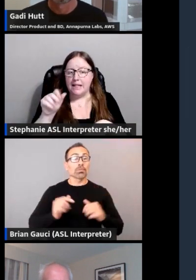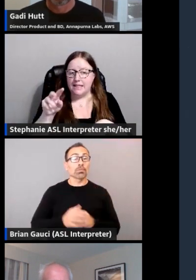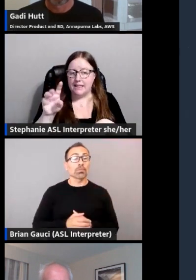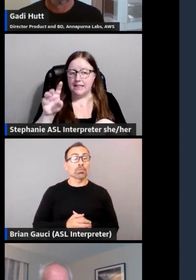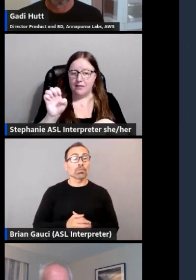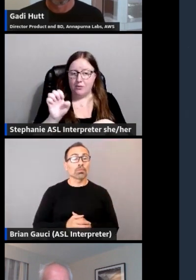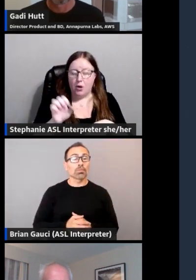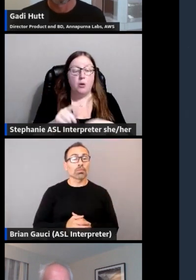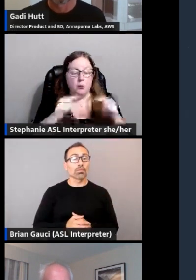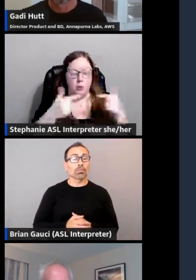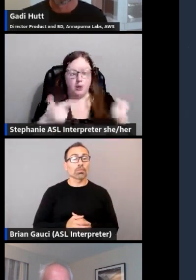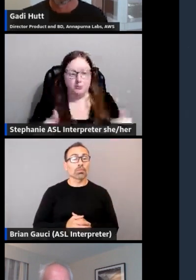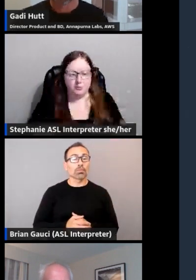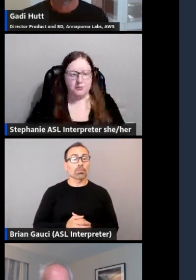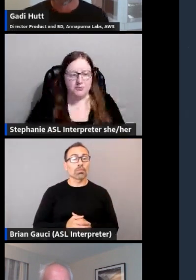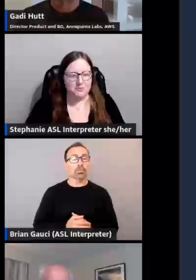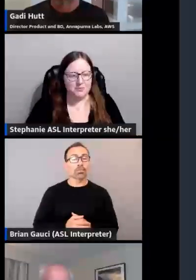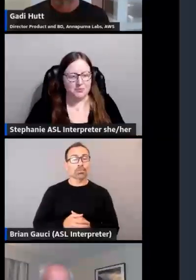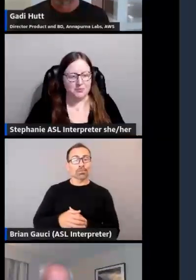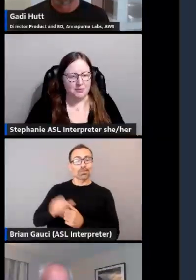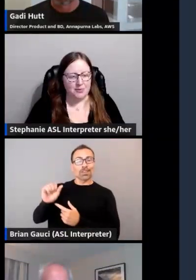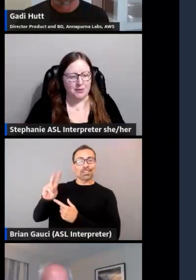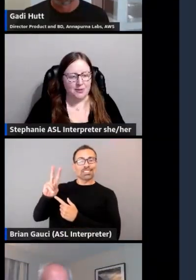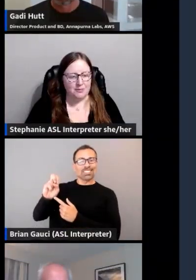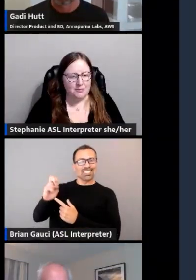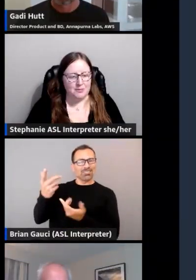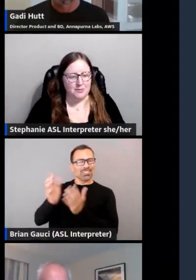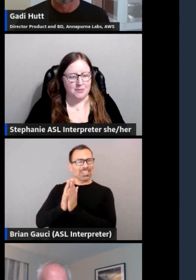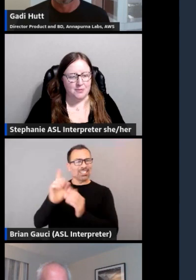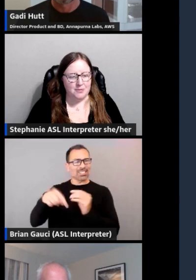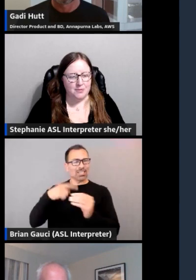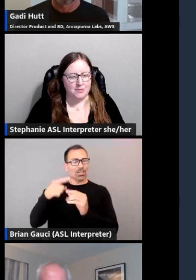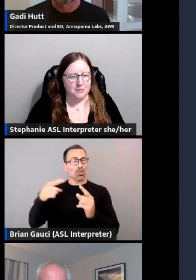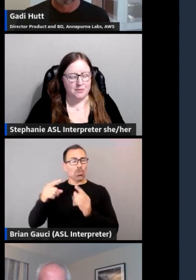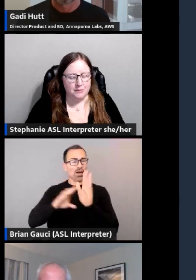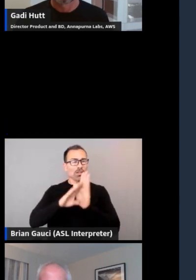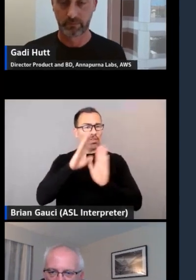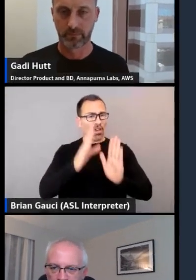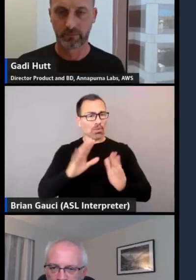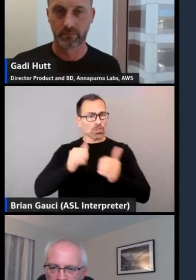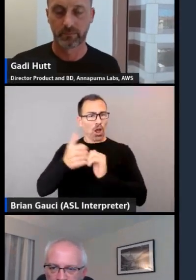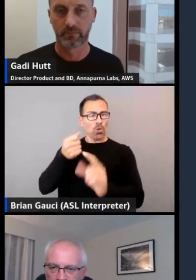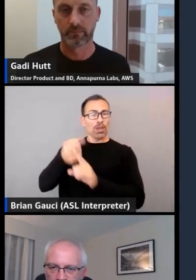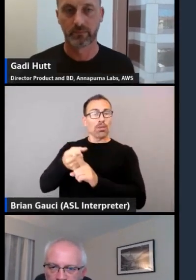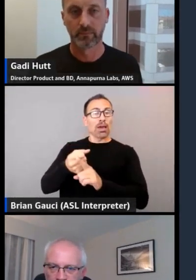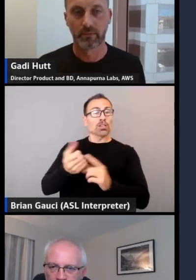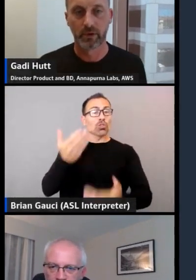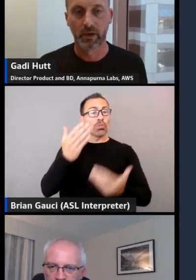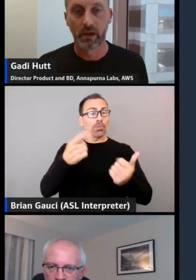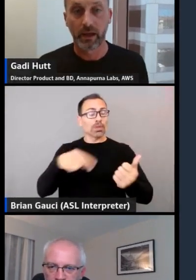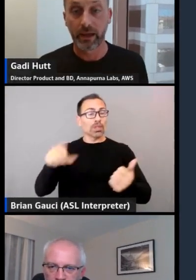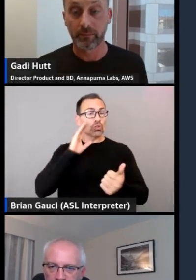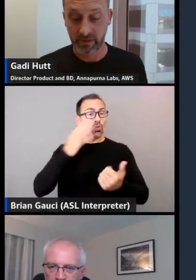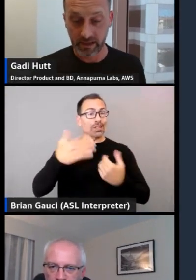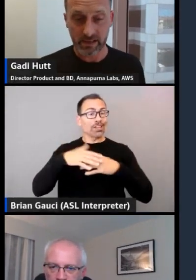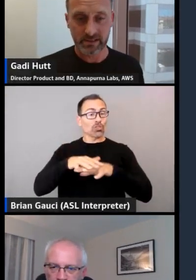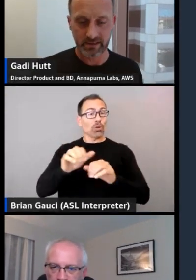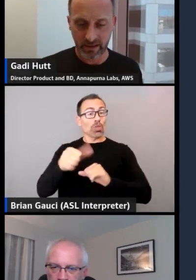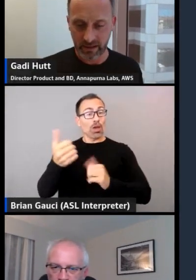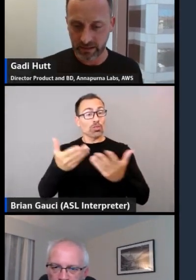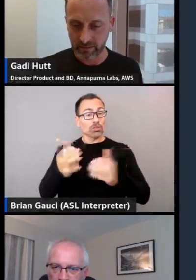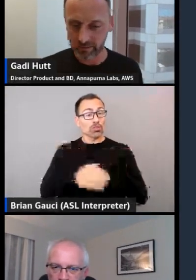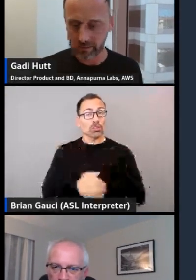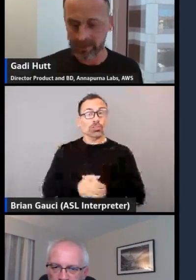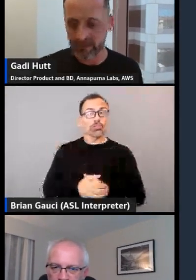about developers and the impact of developers. So I'm guessing this might integrate with other services as well.